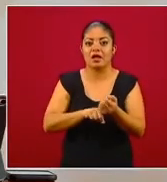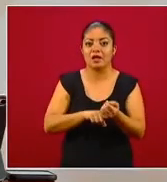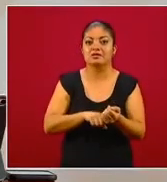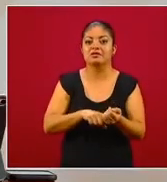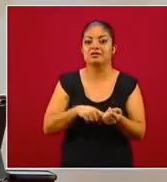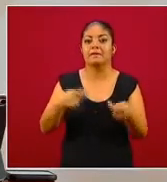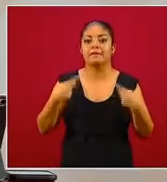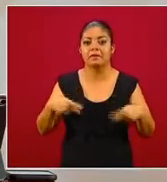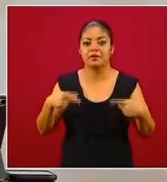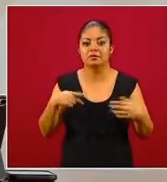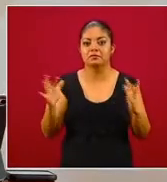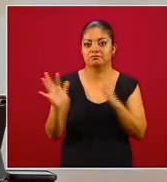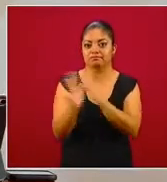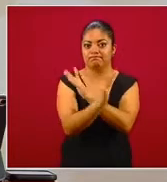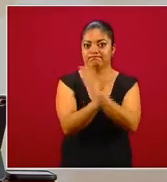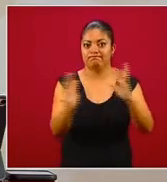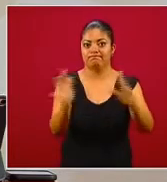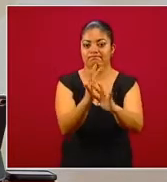regarding